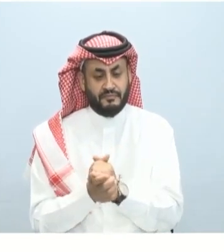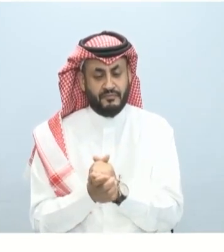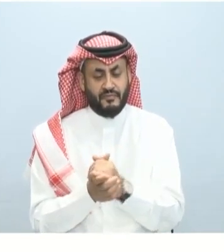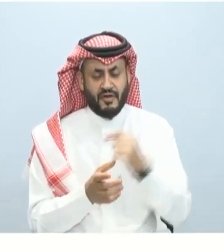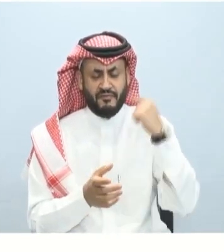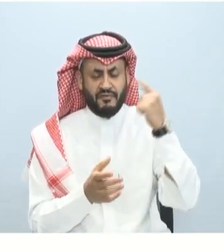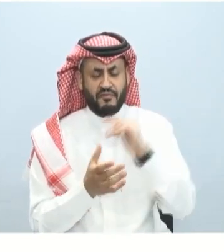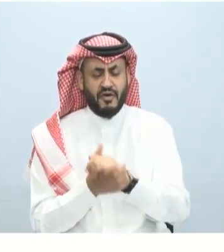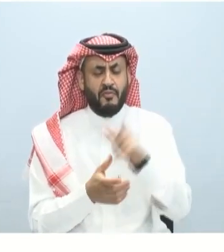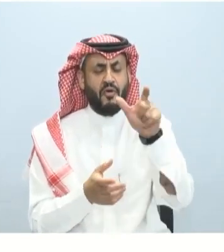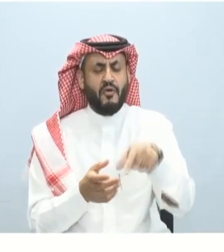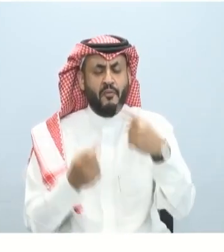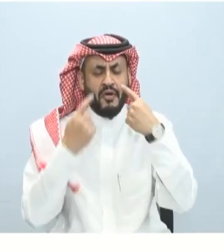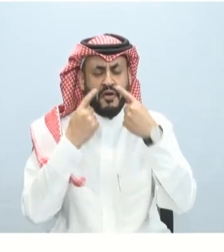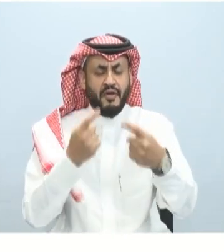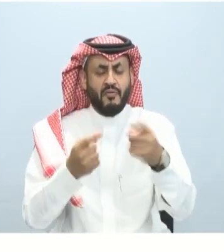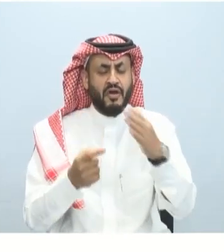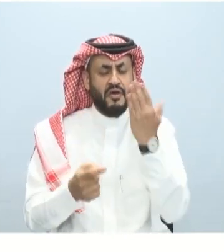about your audience or readers.